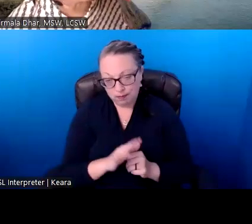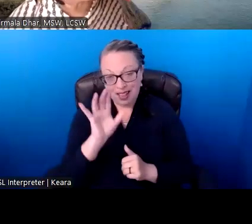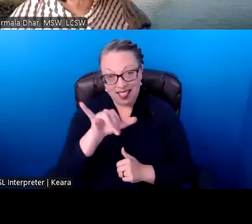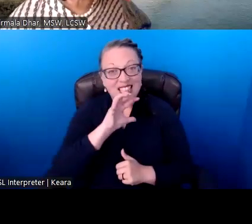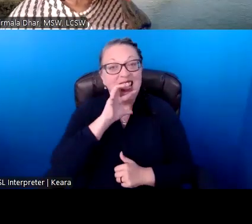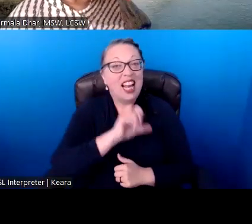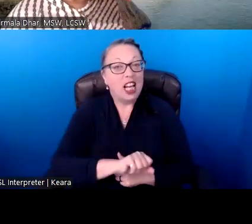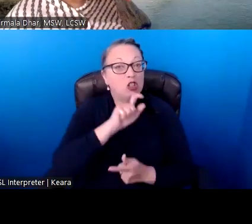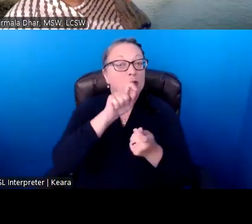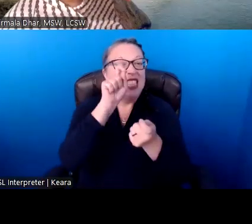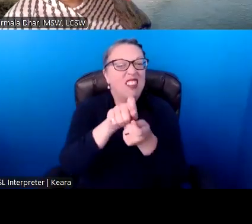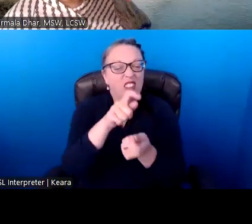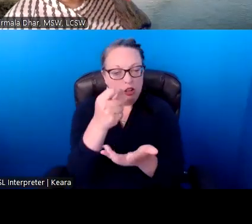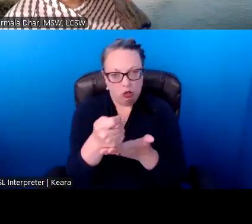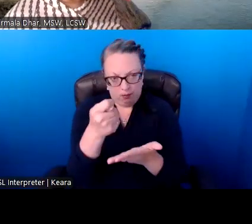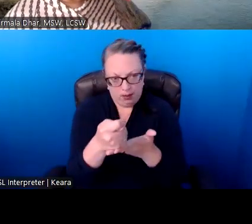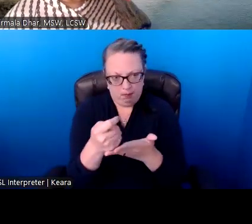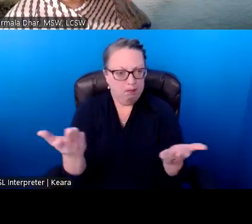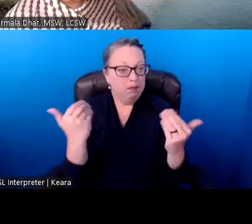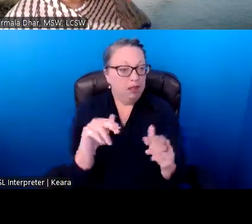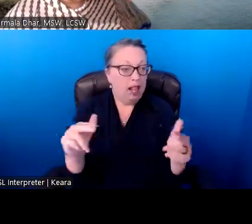specific. Next slide.